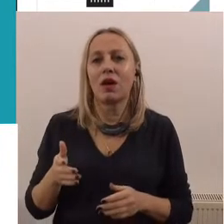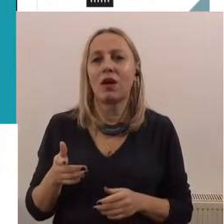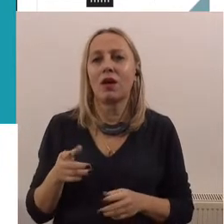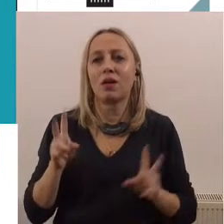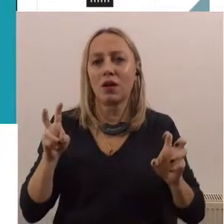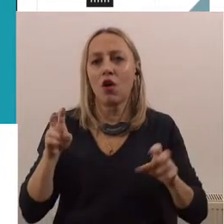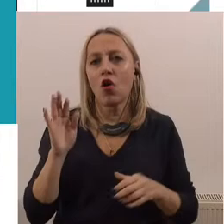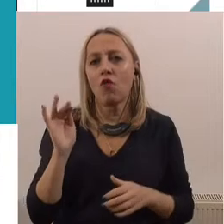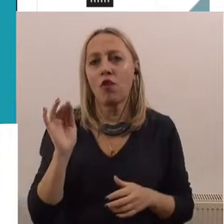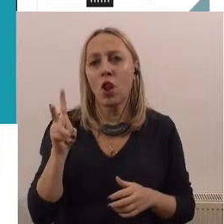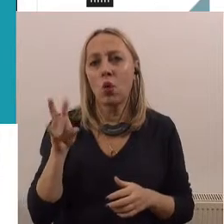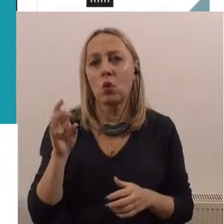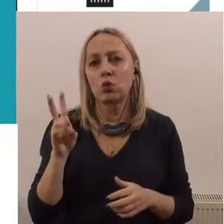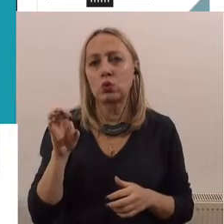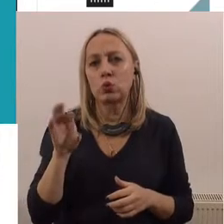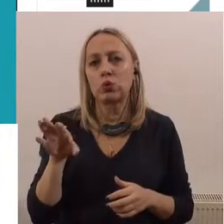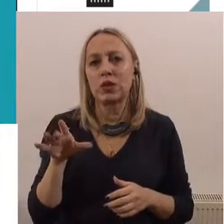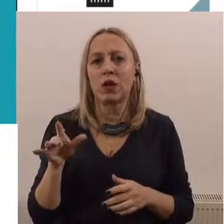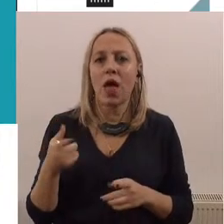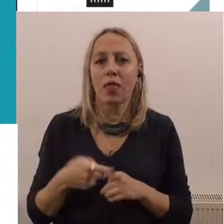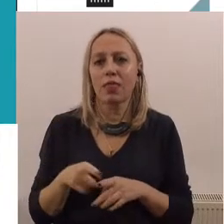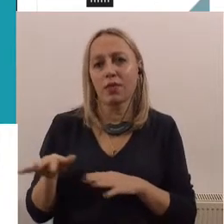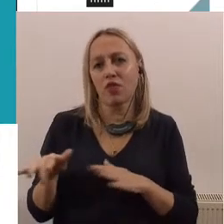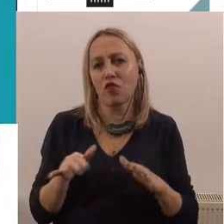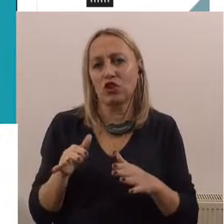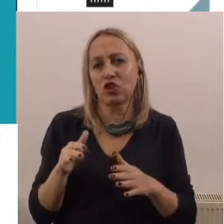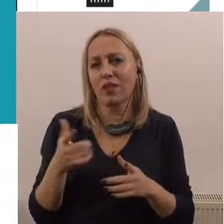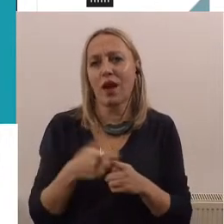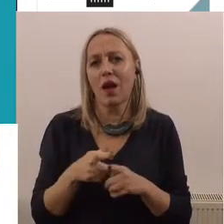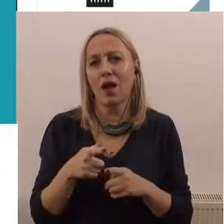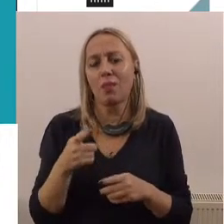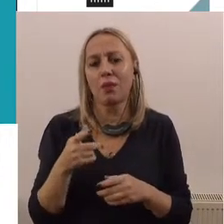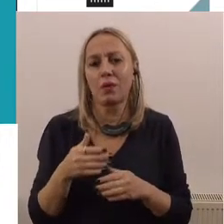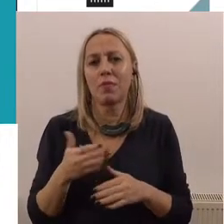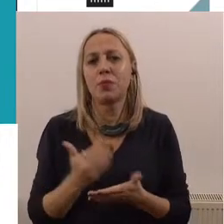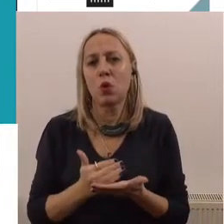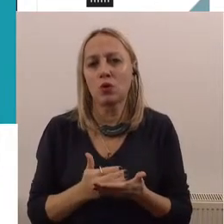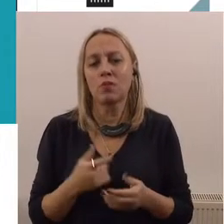So here's skateboarders, the tournament